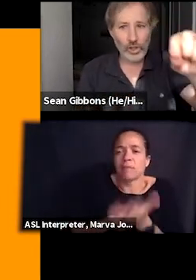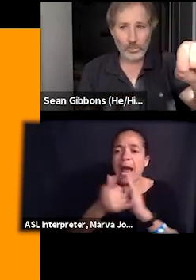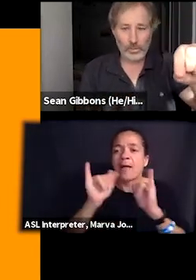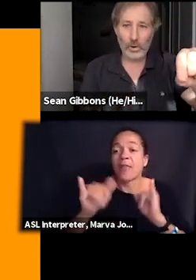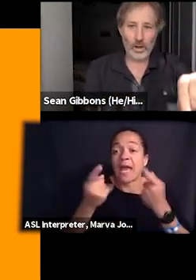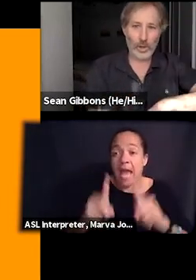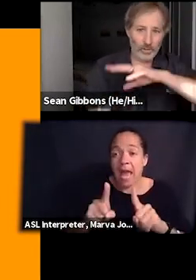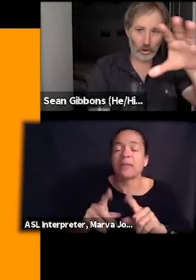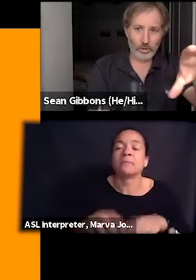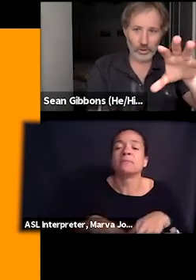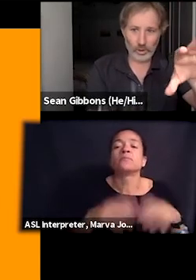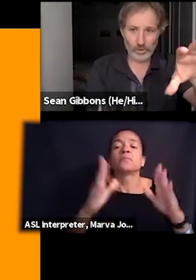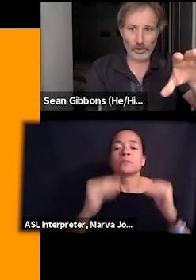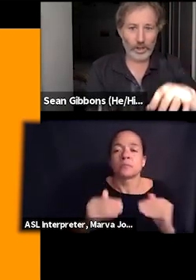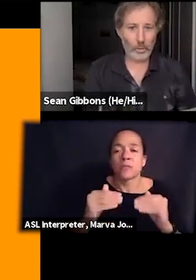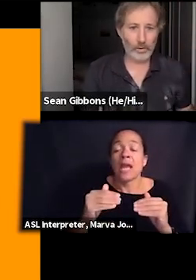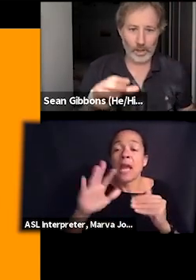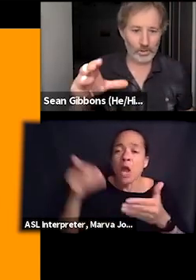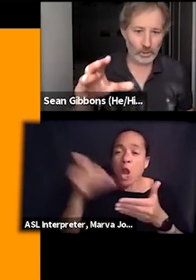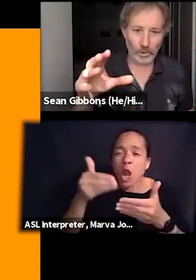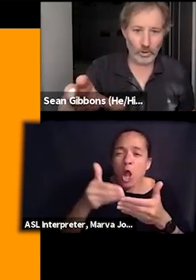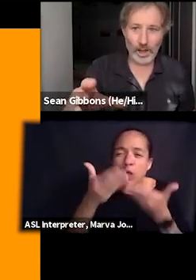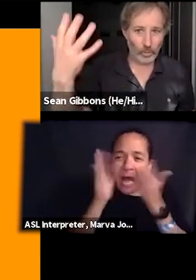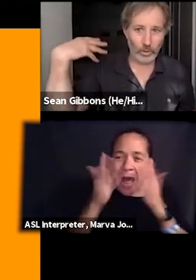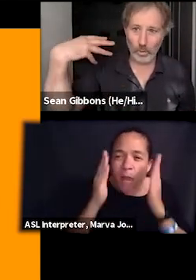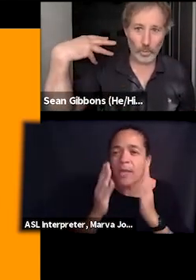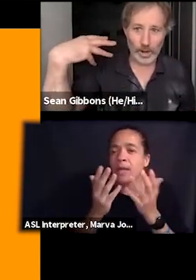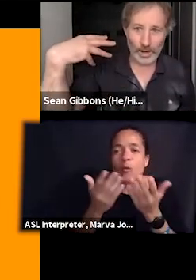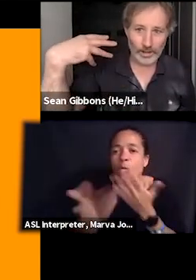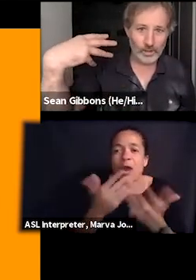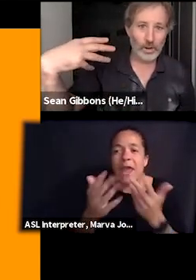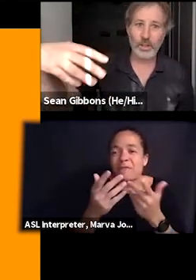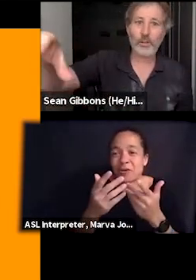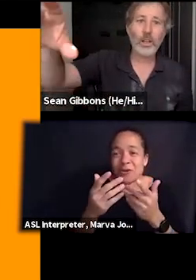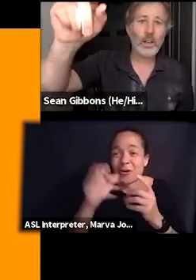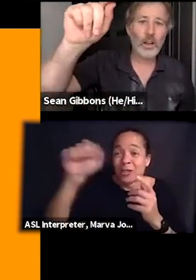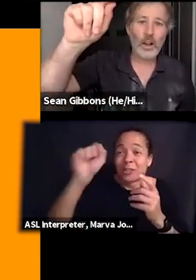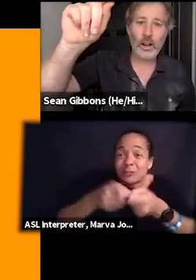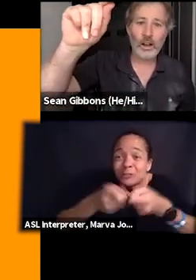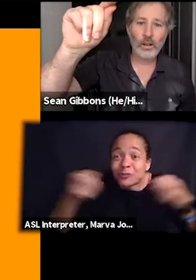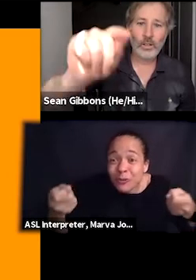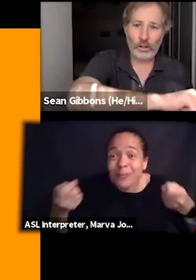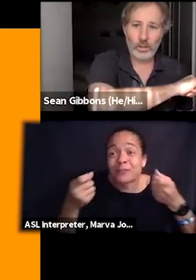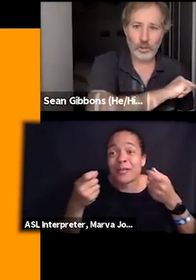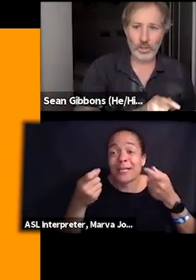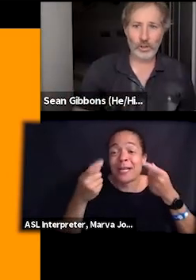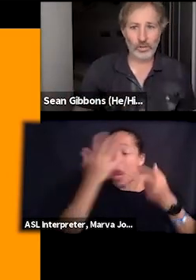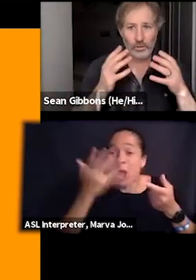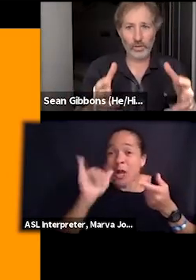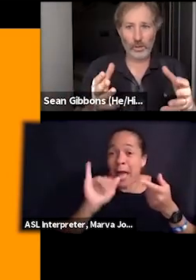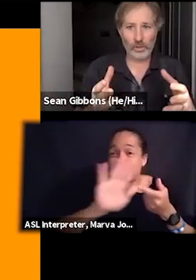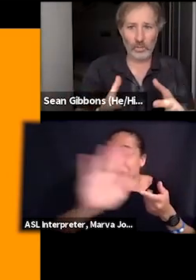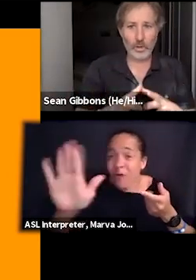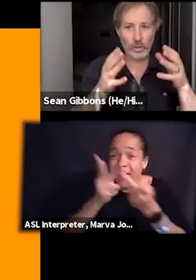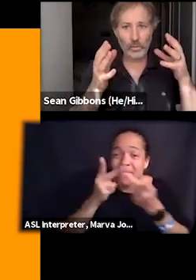then just before Halloween, if y'all are doing trick-or-treating, or whatever that looks like where you're at, we're open to ideas around here. Dr. Clarence B. Jones,